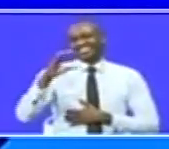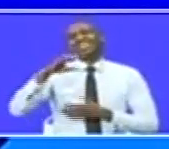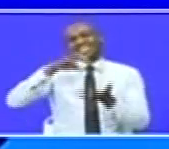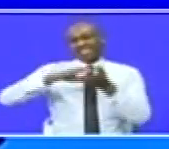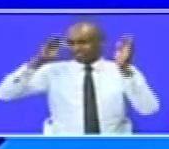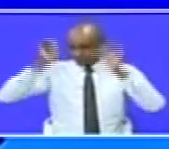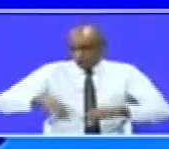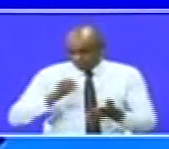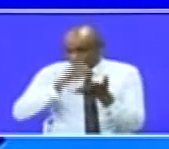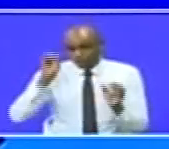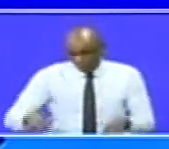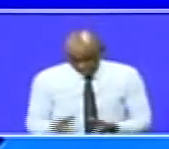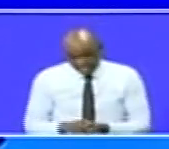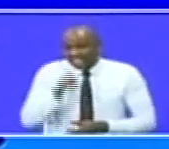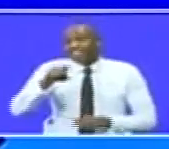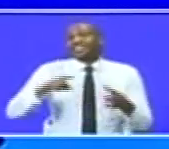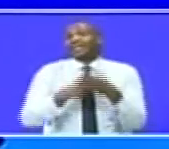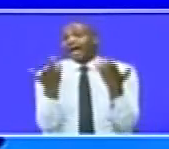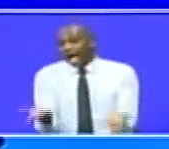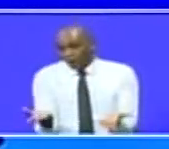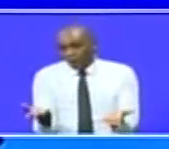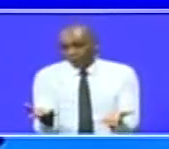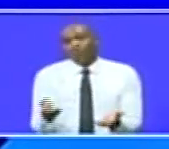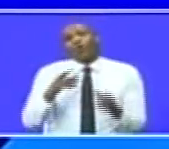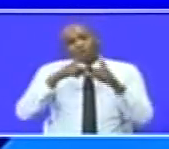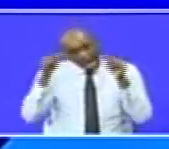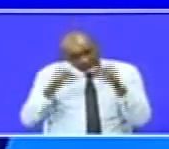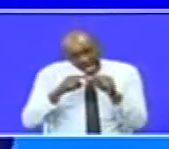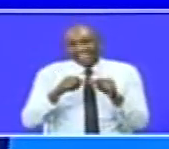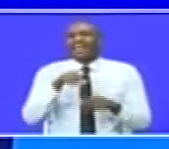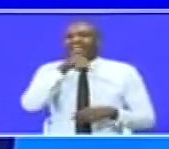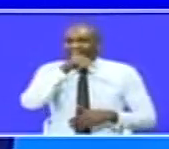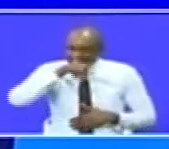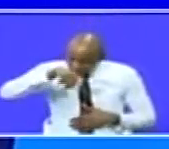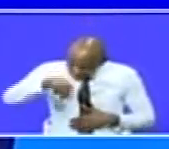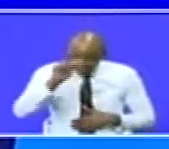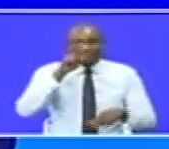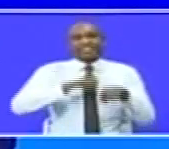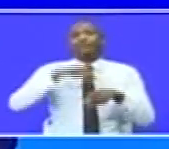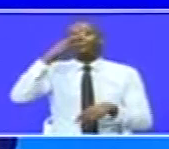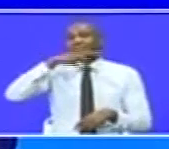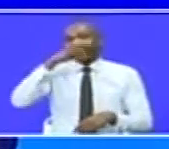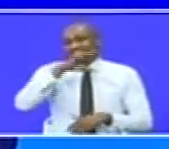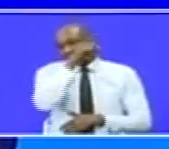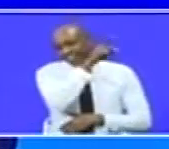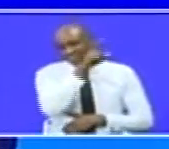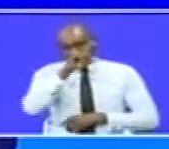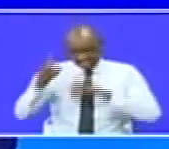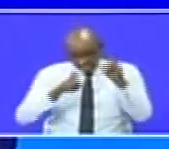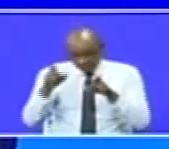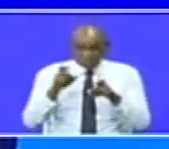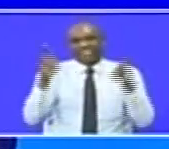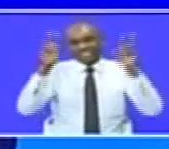dismissal. This latest face-off was sparked off by a statement made by the CORD leader during an interview on international